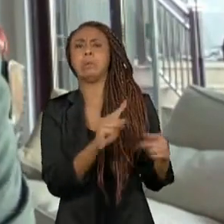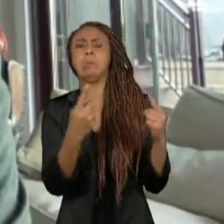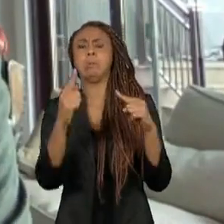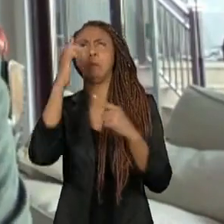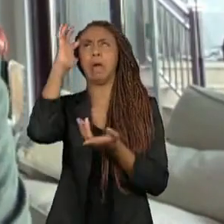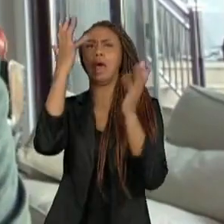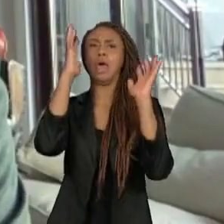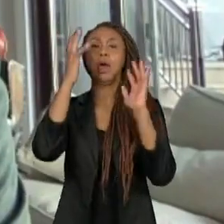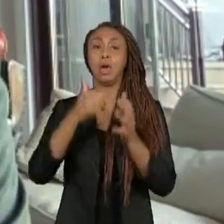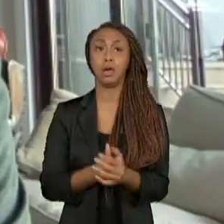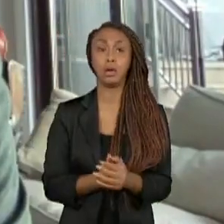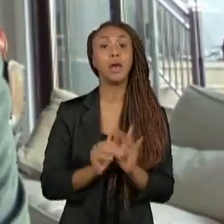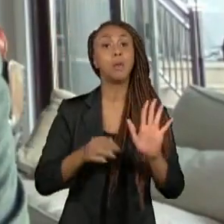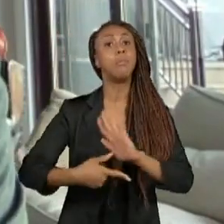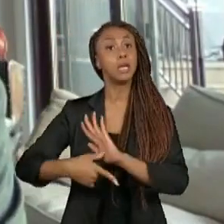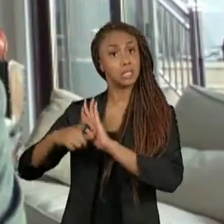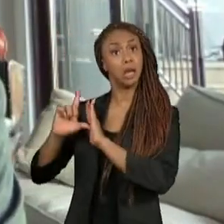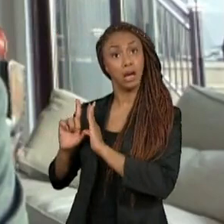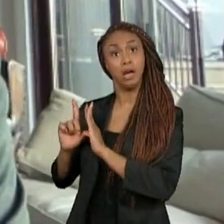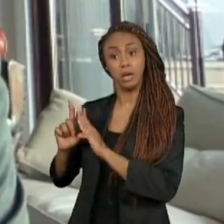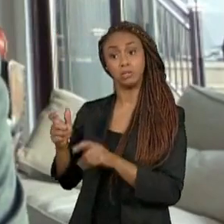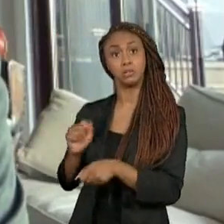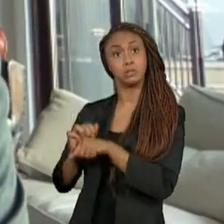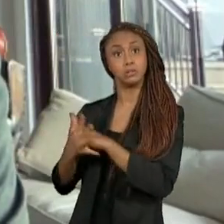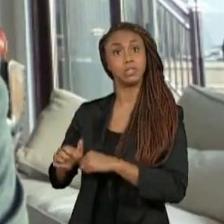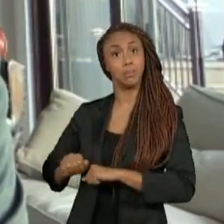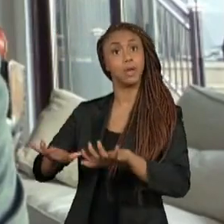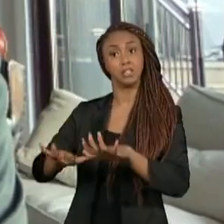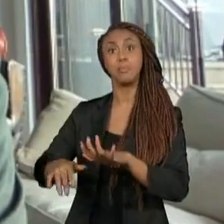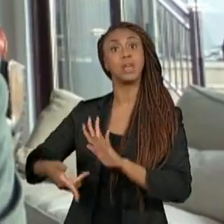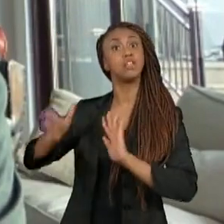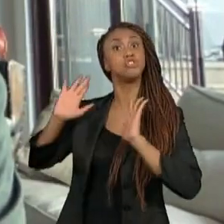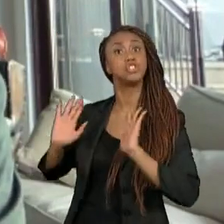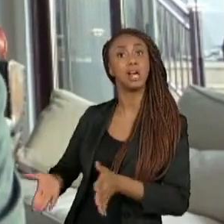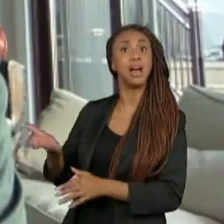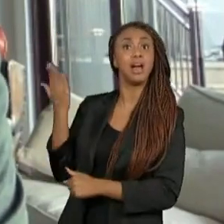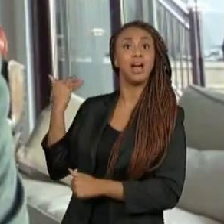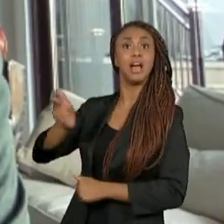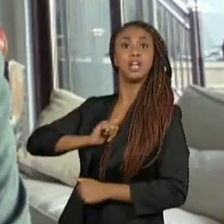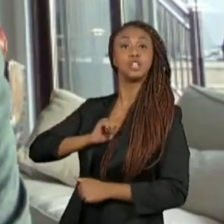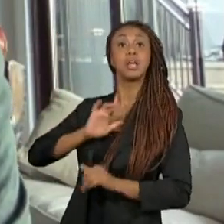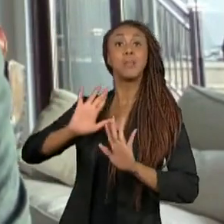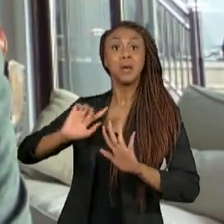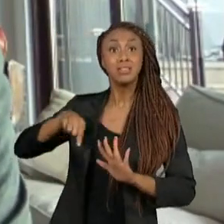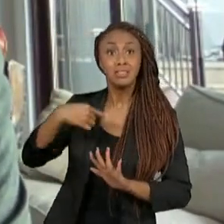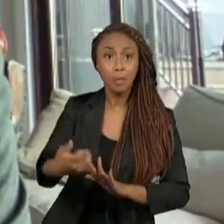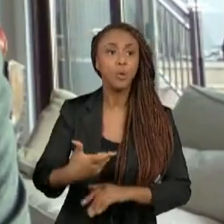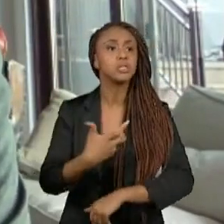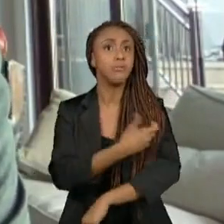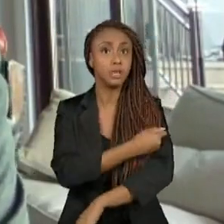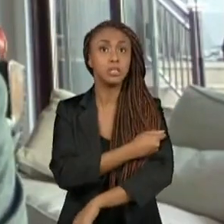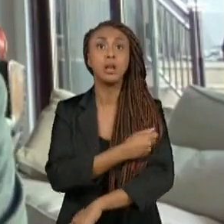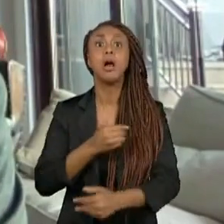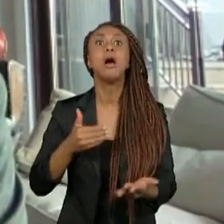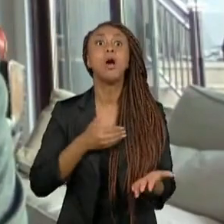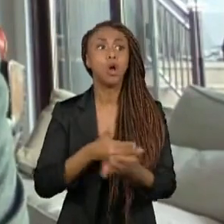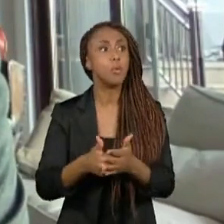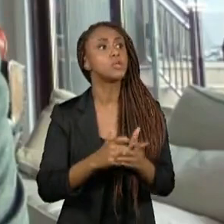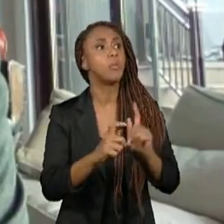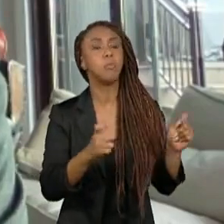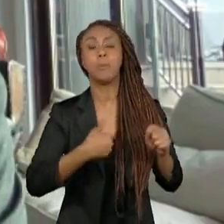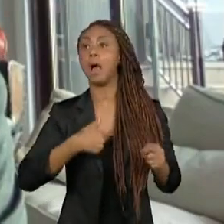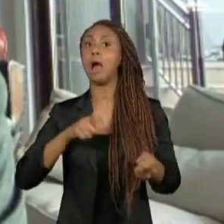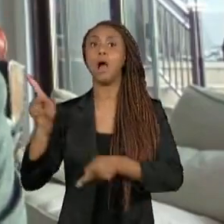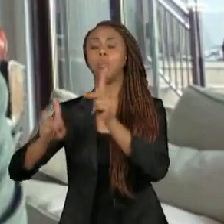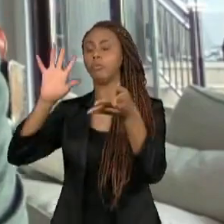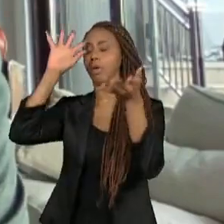the pandemic, but became very widespread when the vaccines started to become available. Now, politicians did a